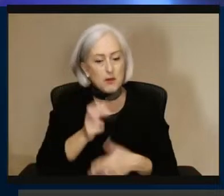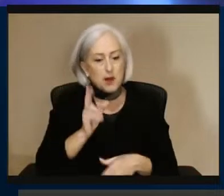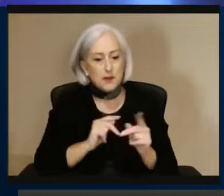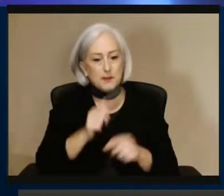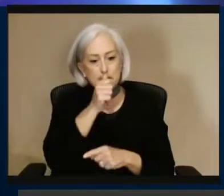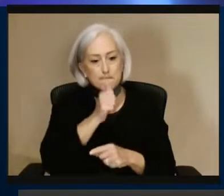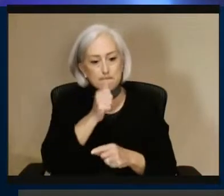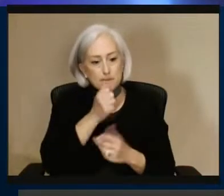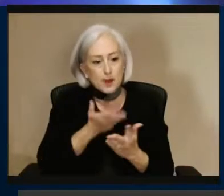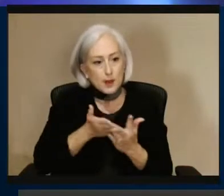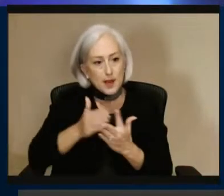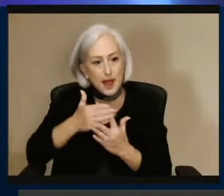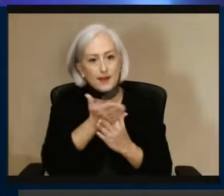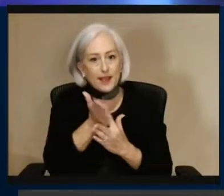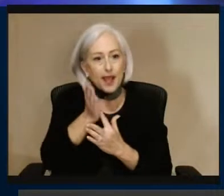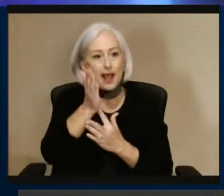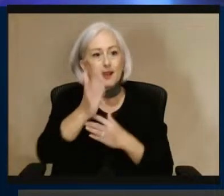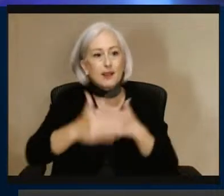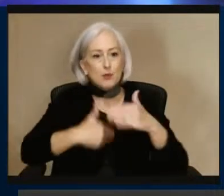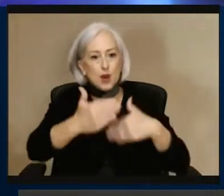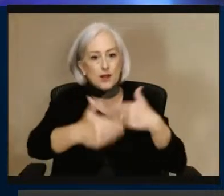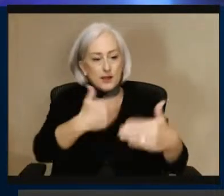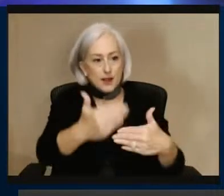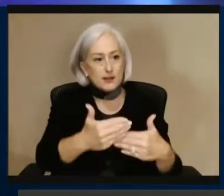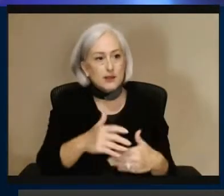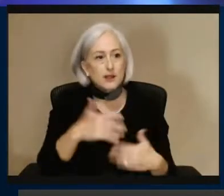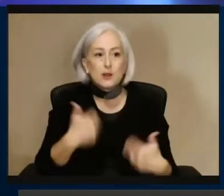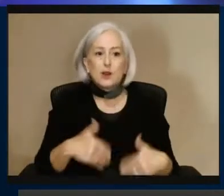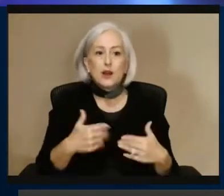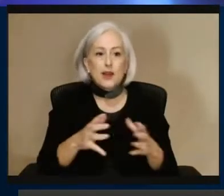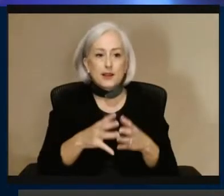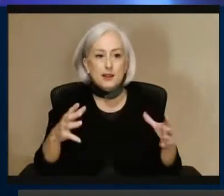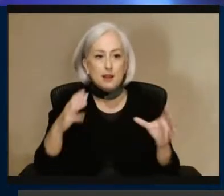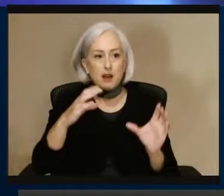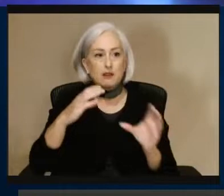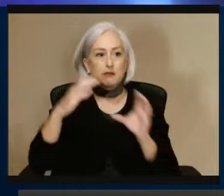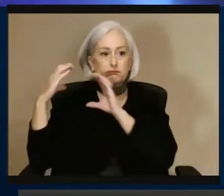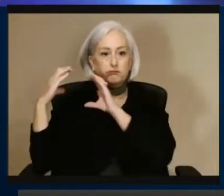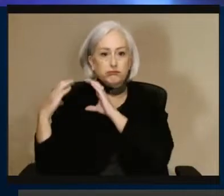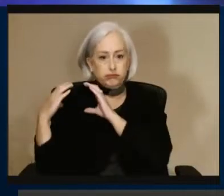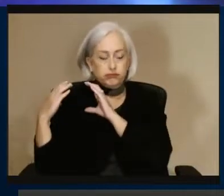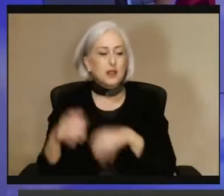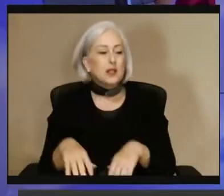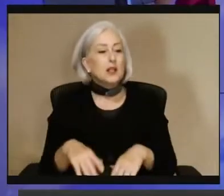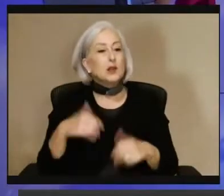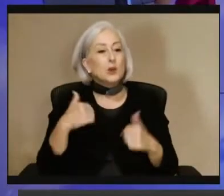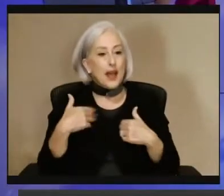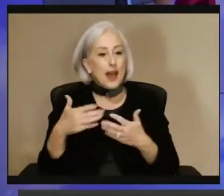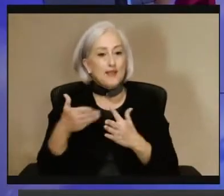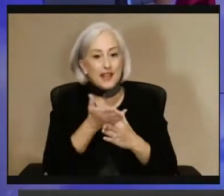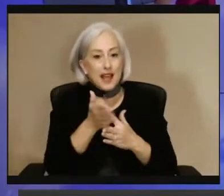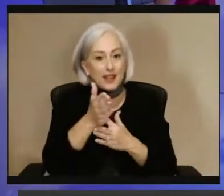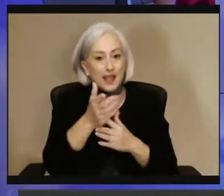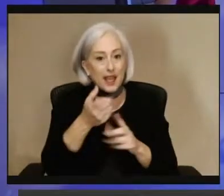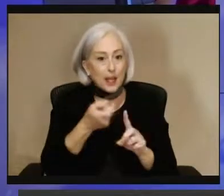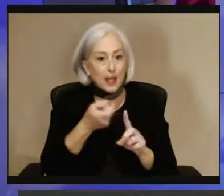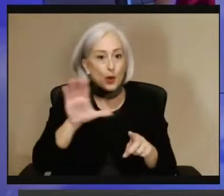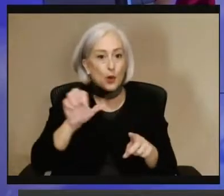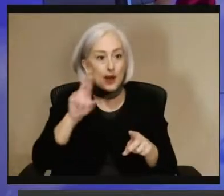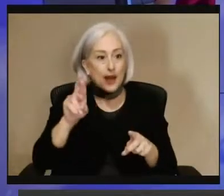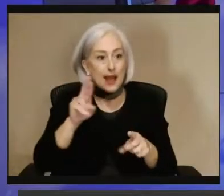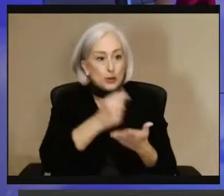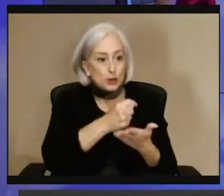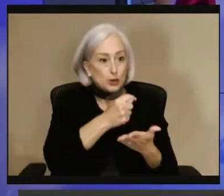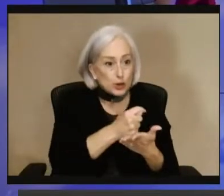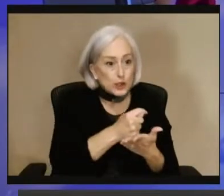load, Dr. Nawalnik, to, we have navigators when it comes to cancer treatment, and they kind of help you and guide you through the door and help